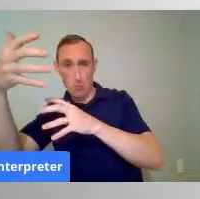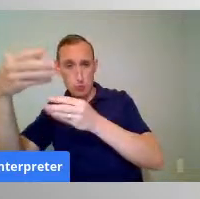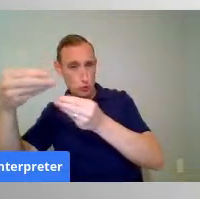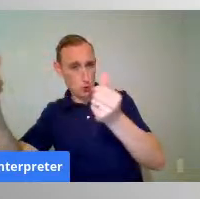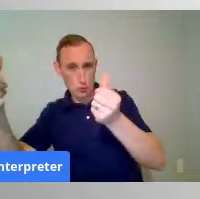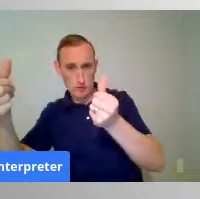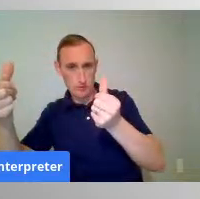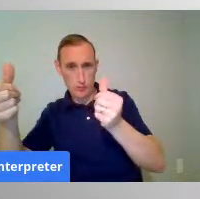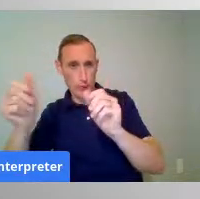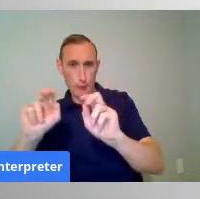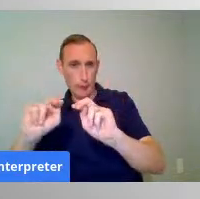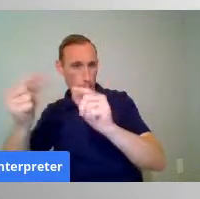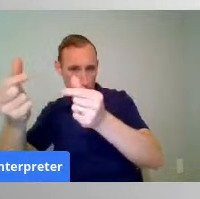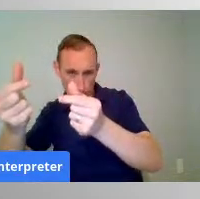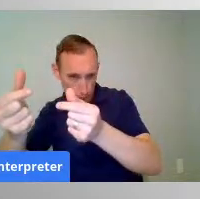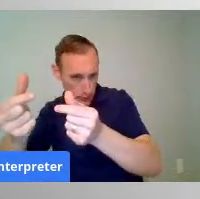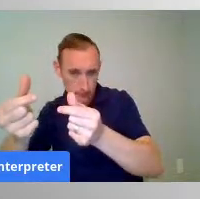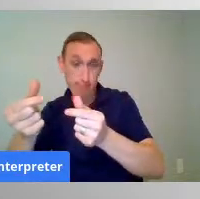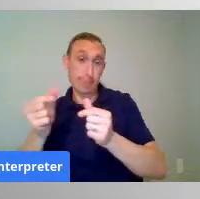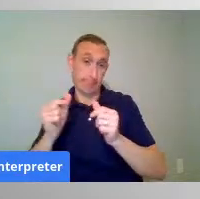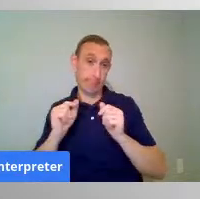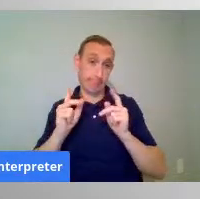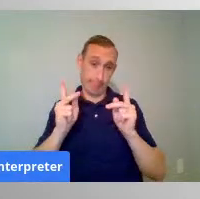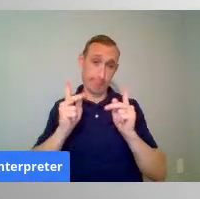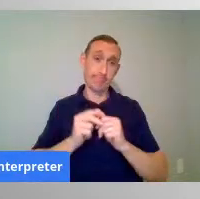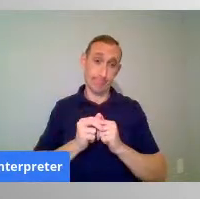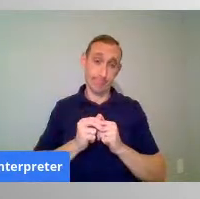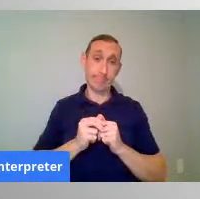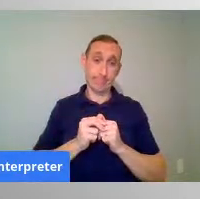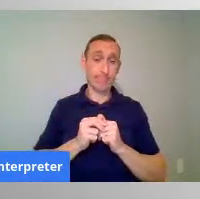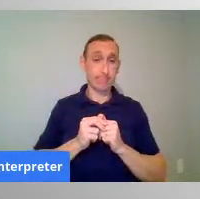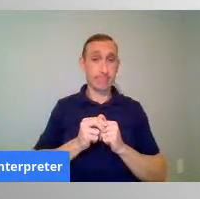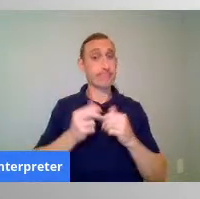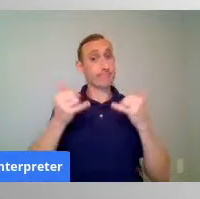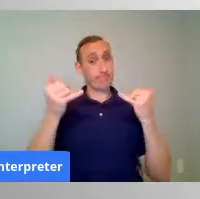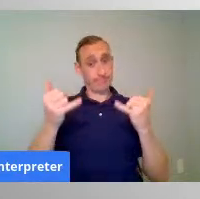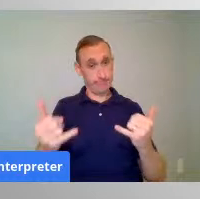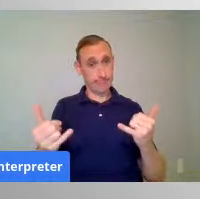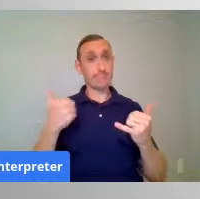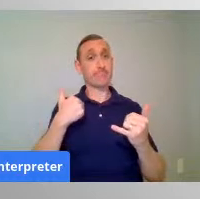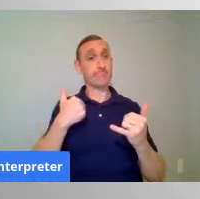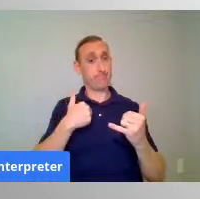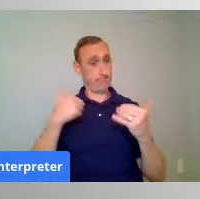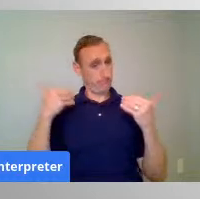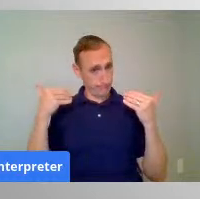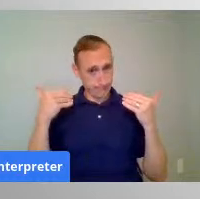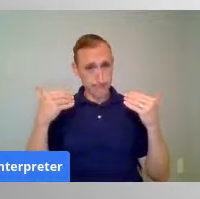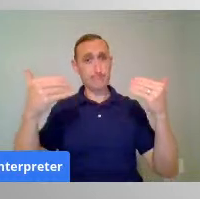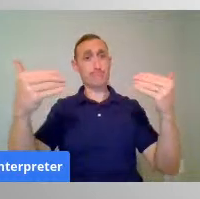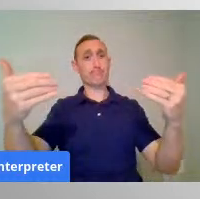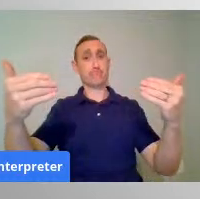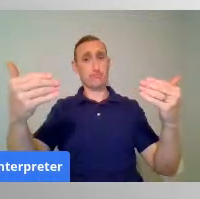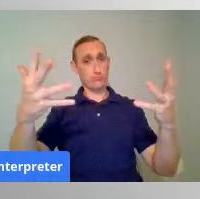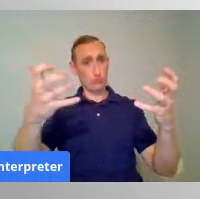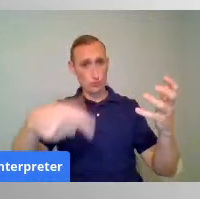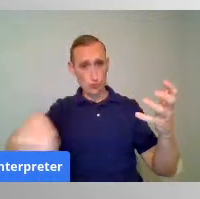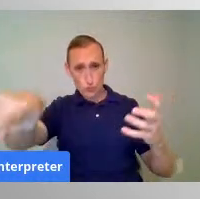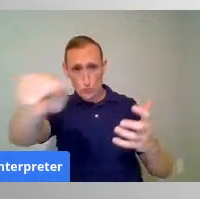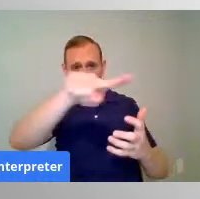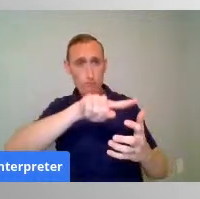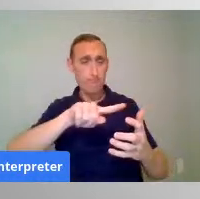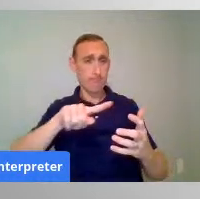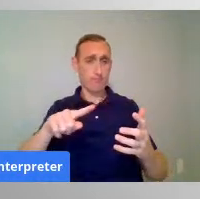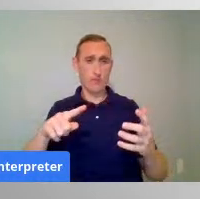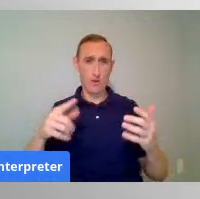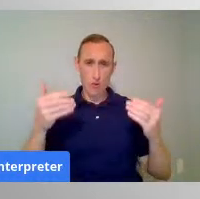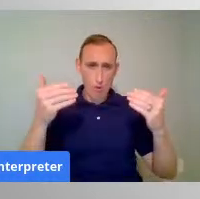root of what we're seeing happening. So I'm going to move right in because this is the time that I really want you all to be